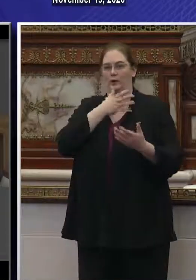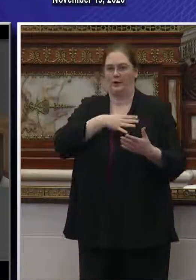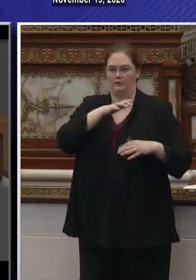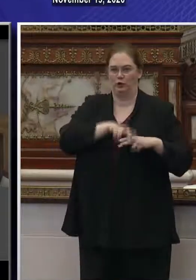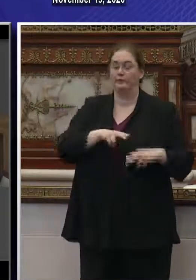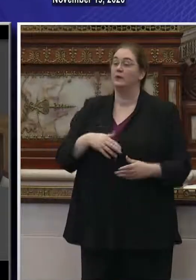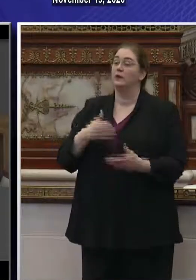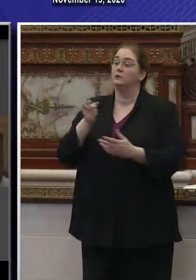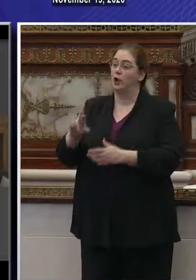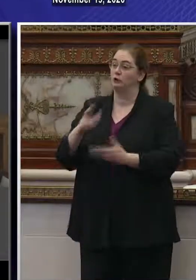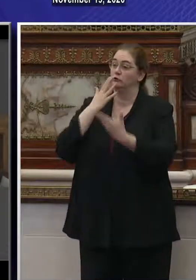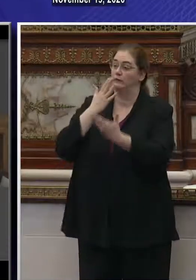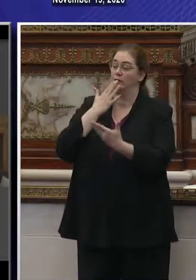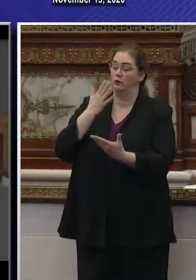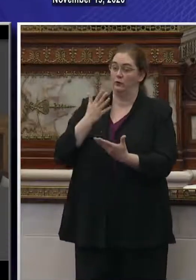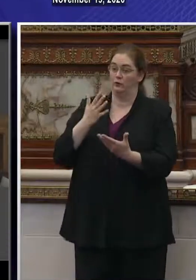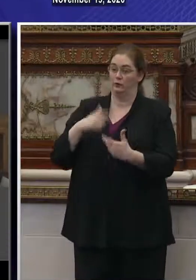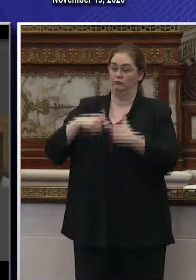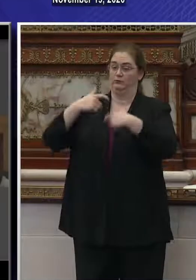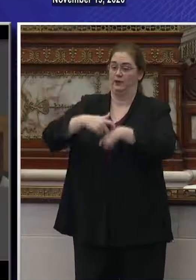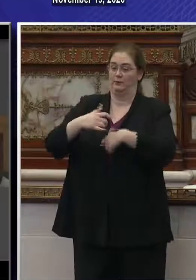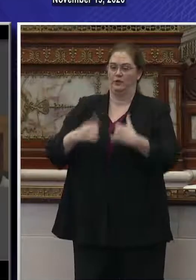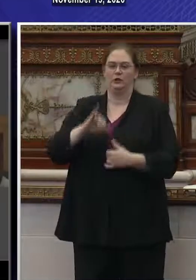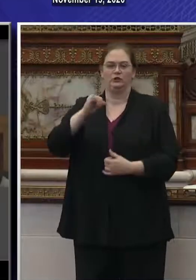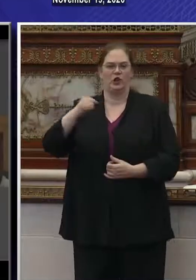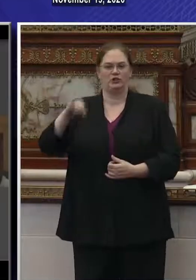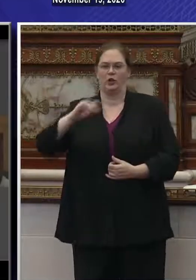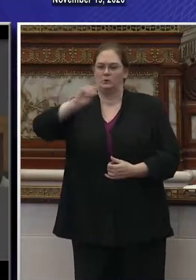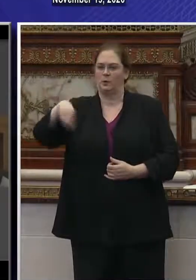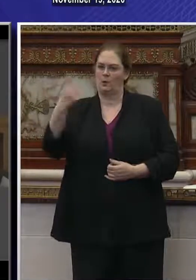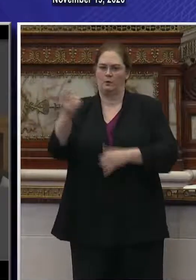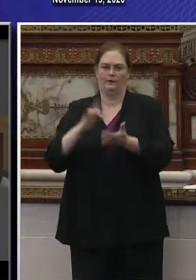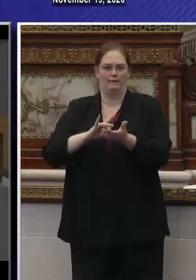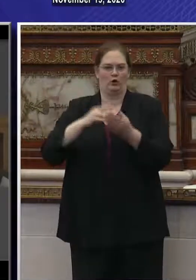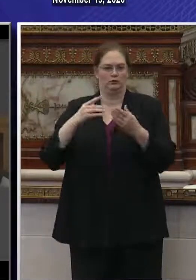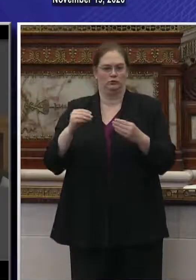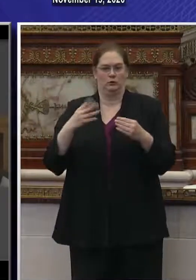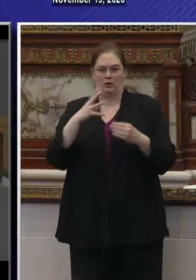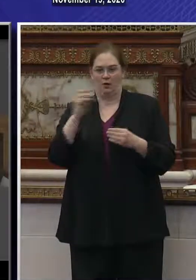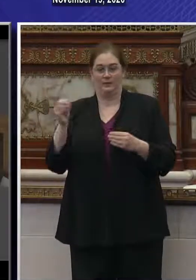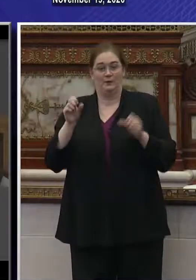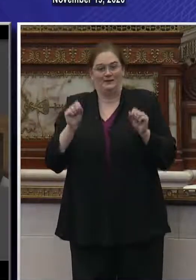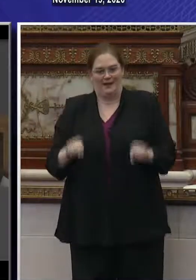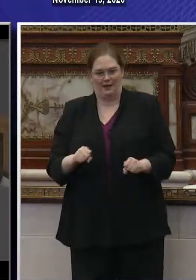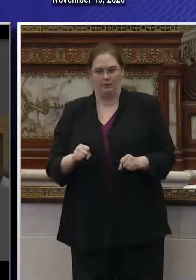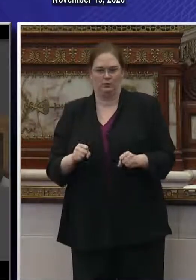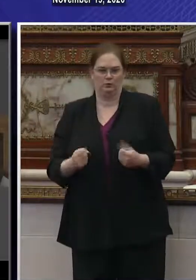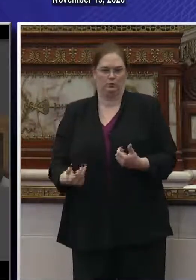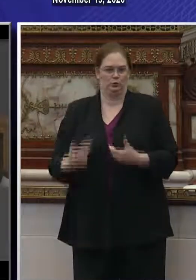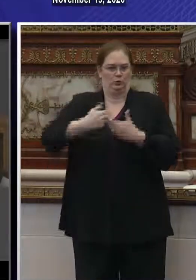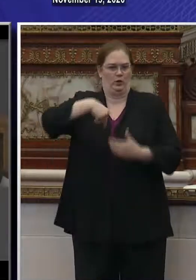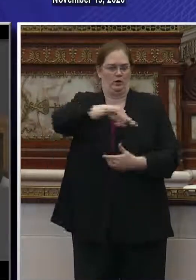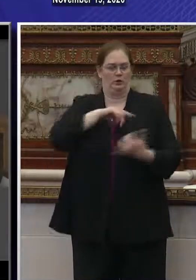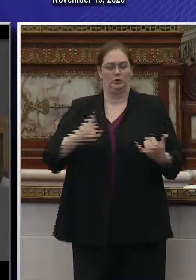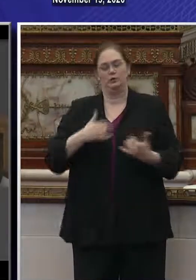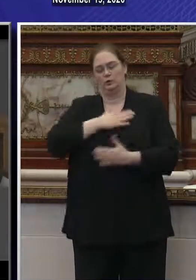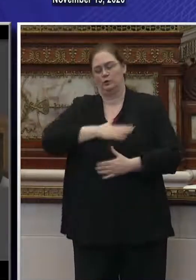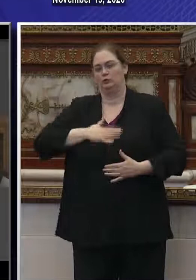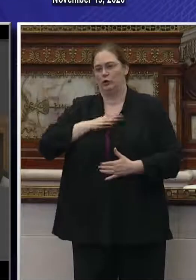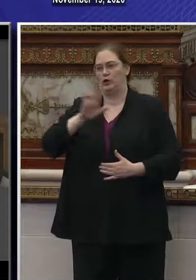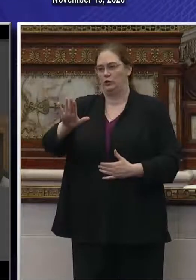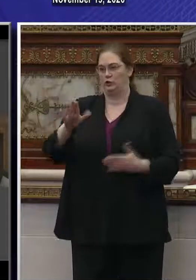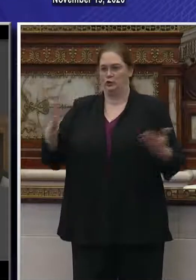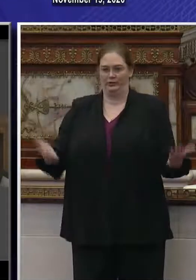your time out today. J&J was the only pharmaceutical company that was able to join us. So we appreciate